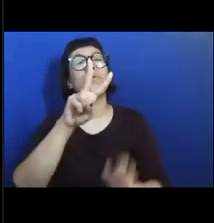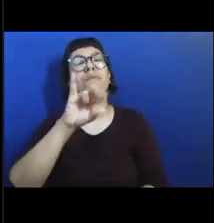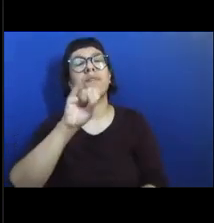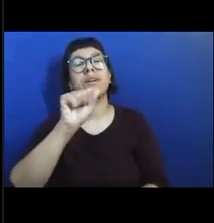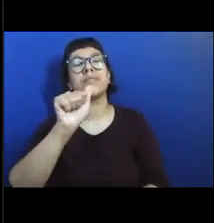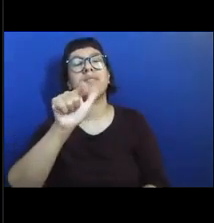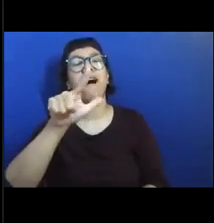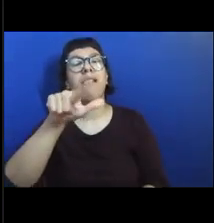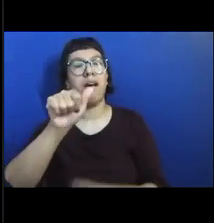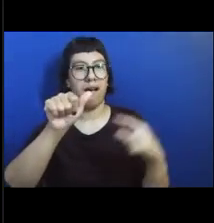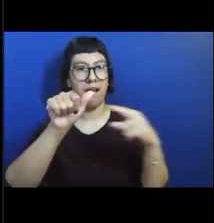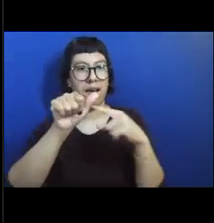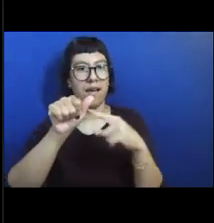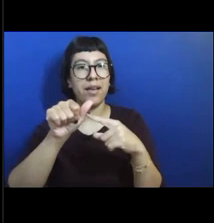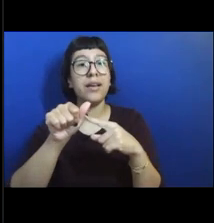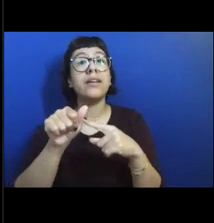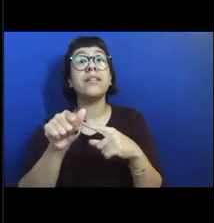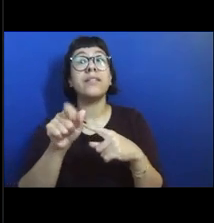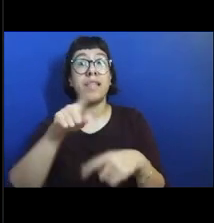they supply